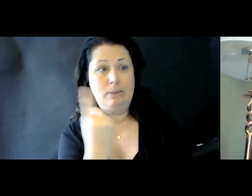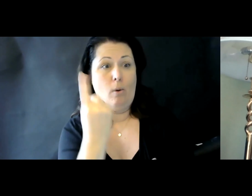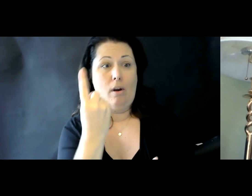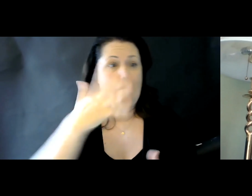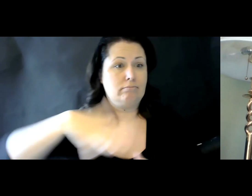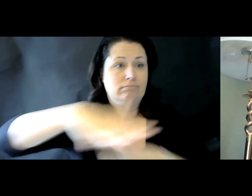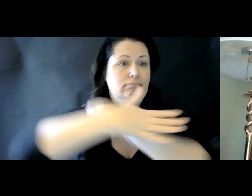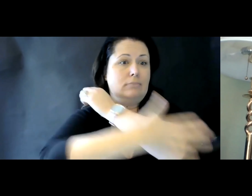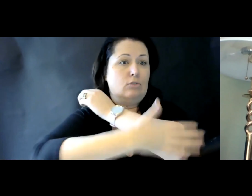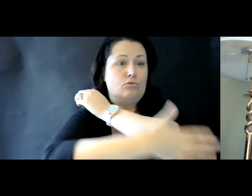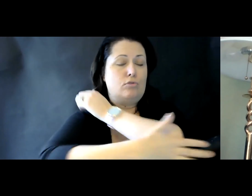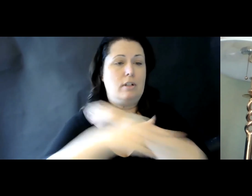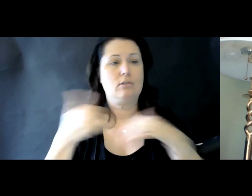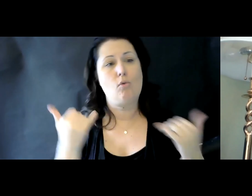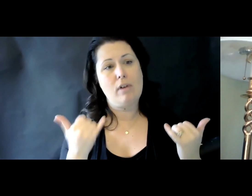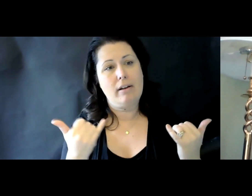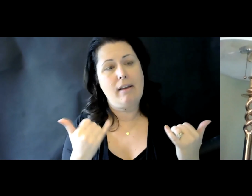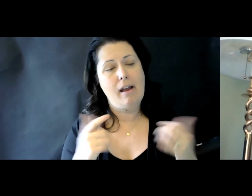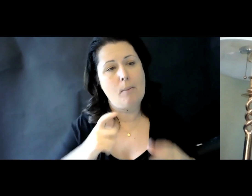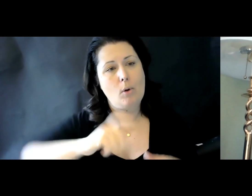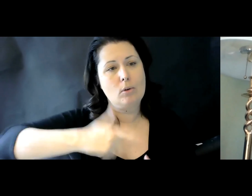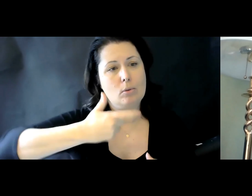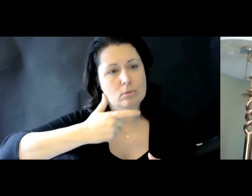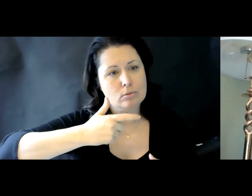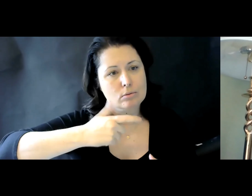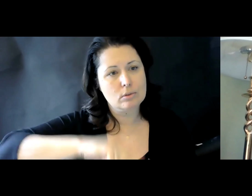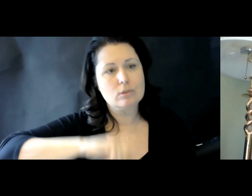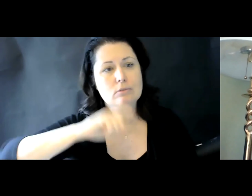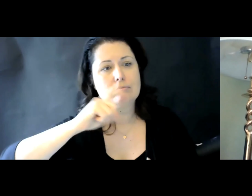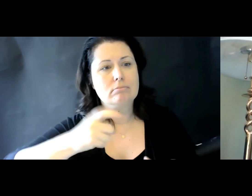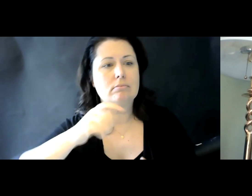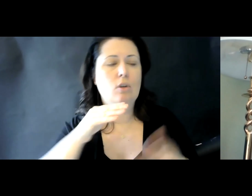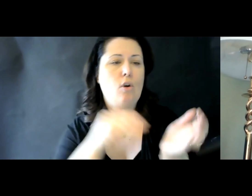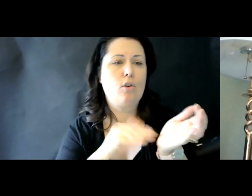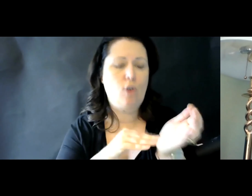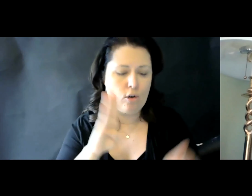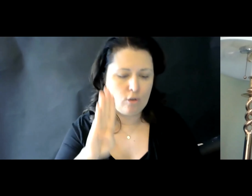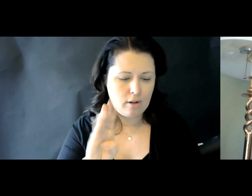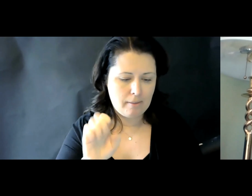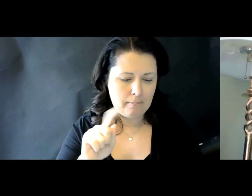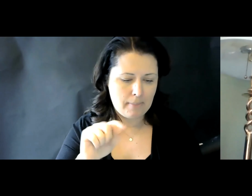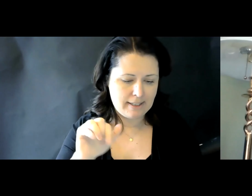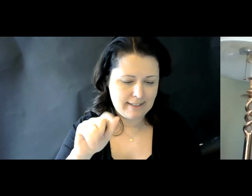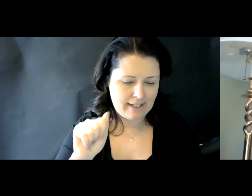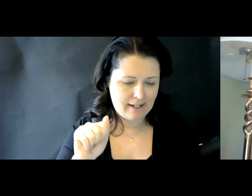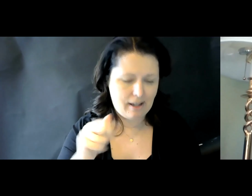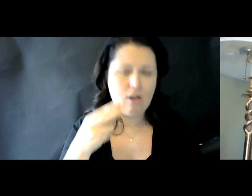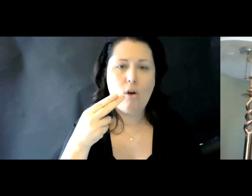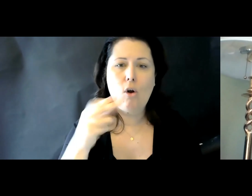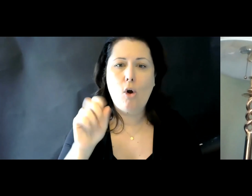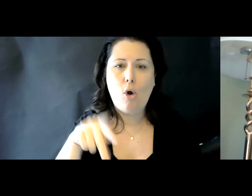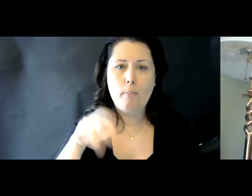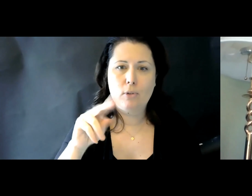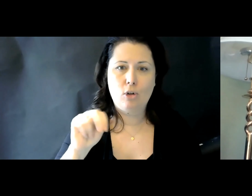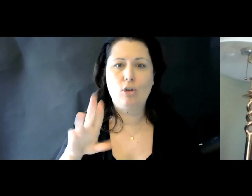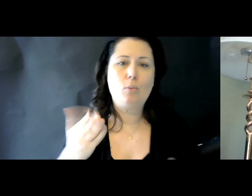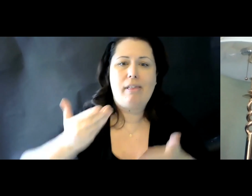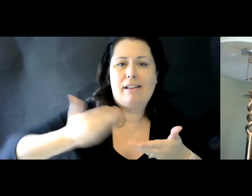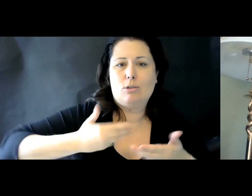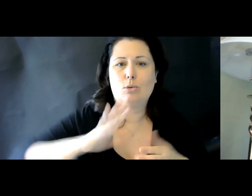the country. And at this point, I'll hand over to Dr. Bettina Hoepner, who's going to introduce our speaker for today. Thanks, Aaron.